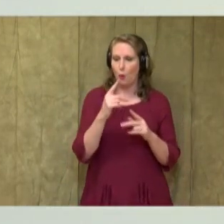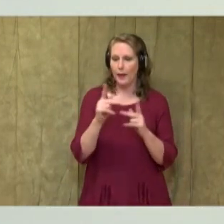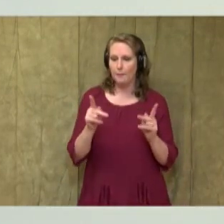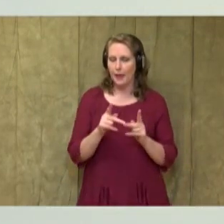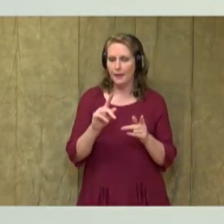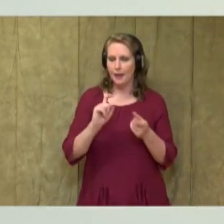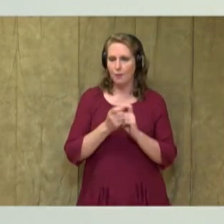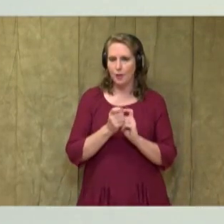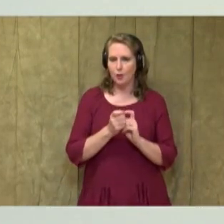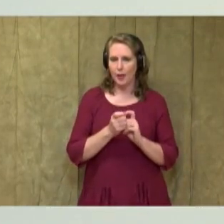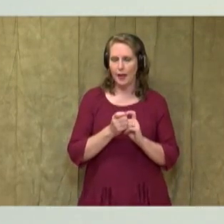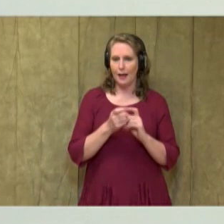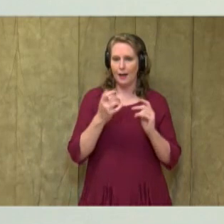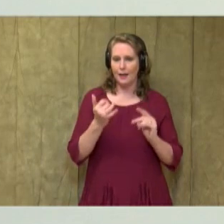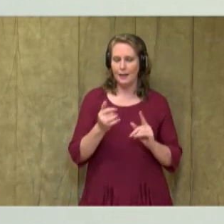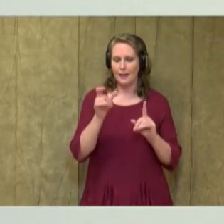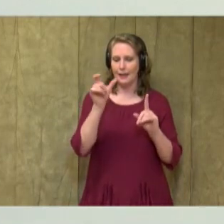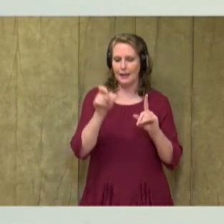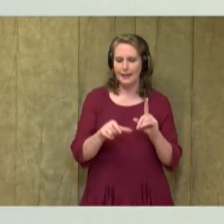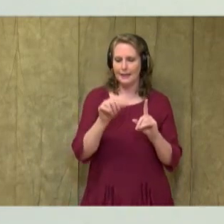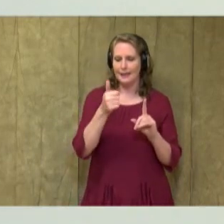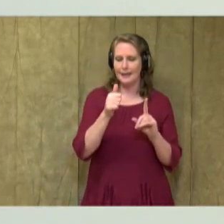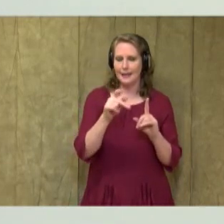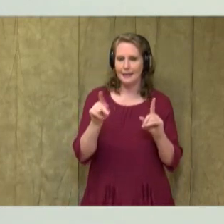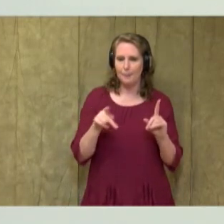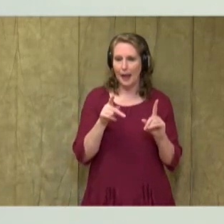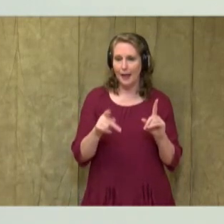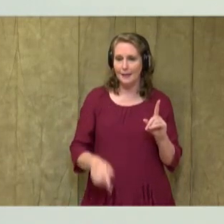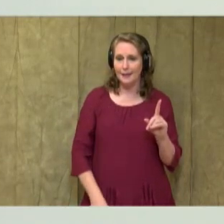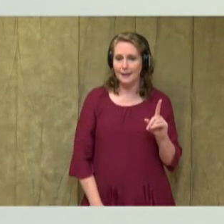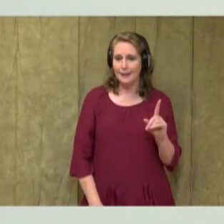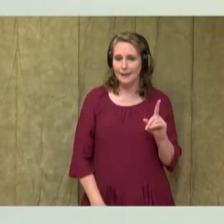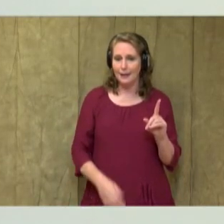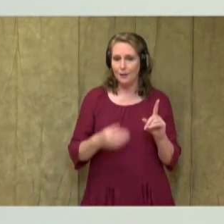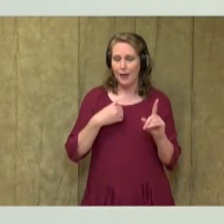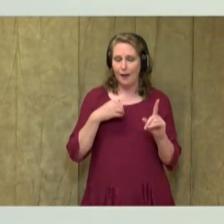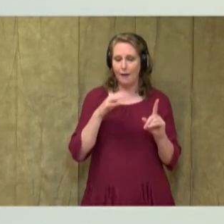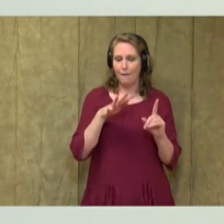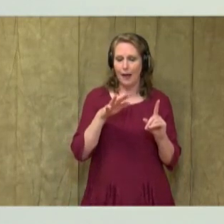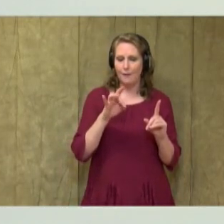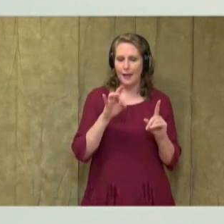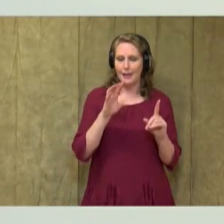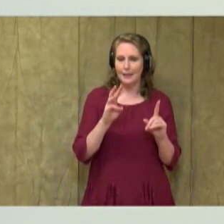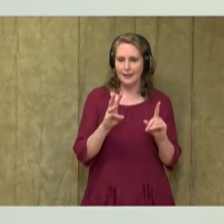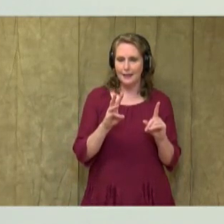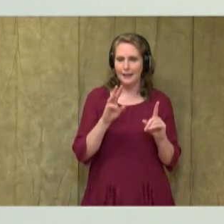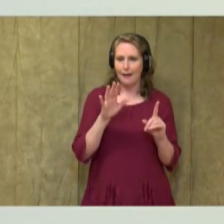change right now is our tens place. So we go 586,